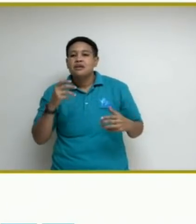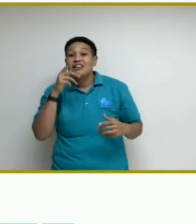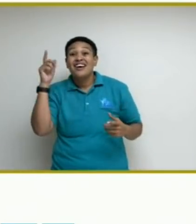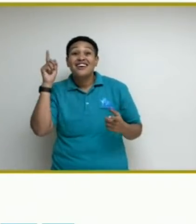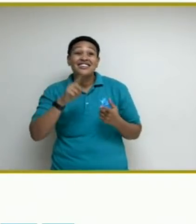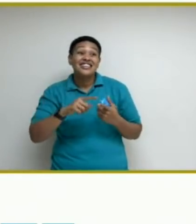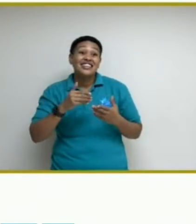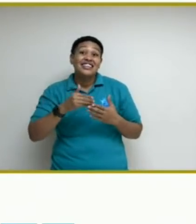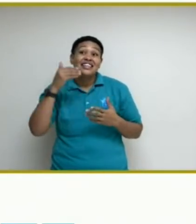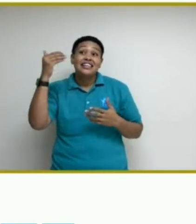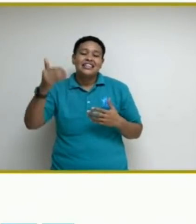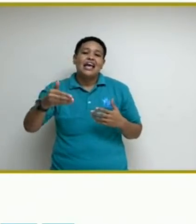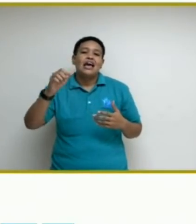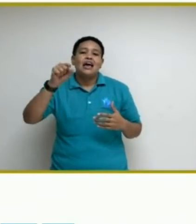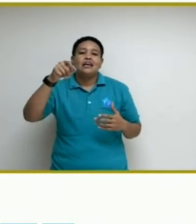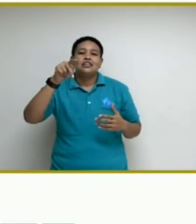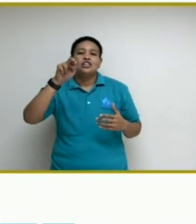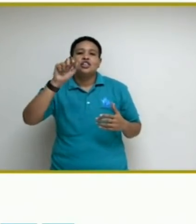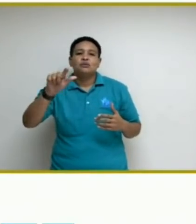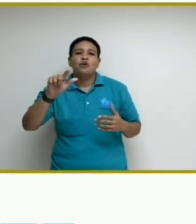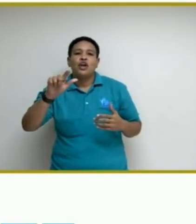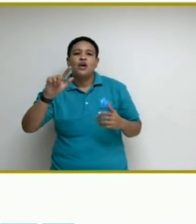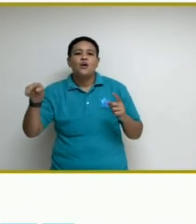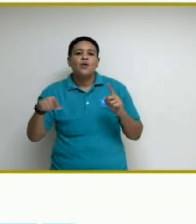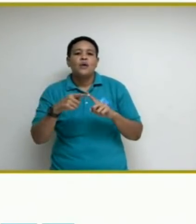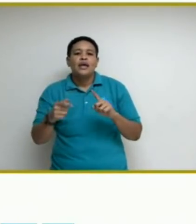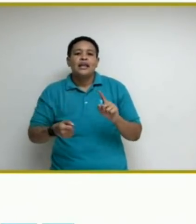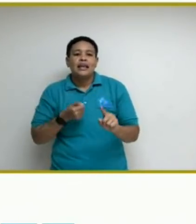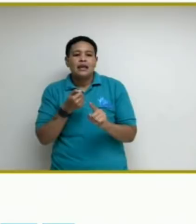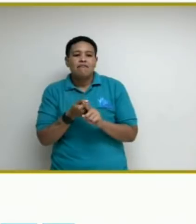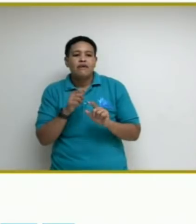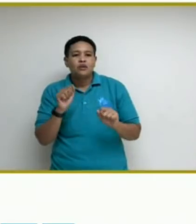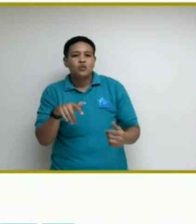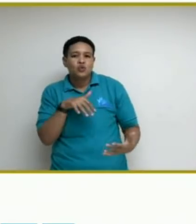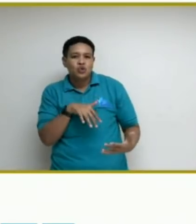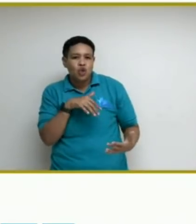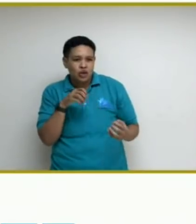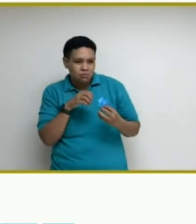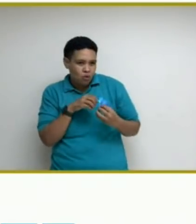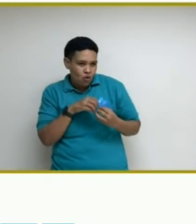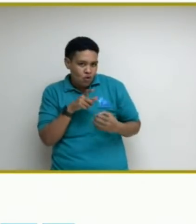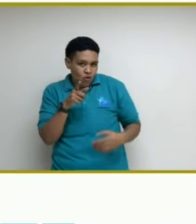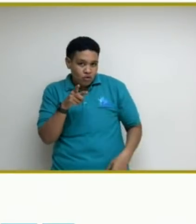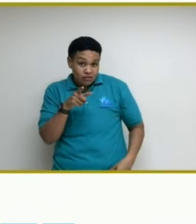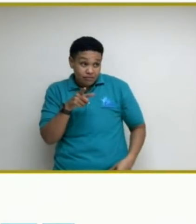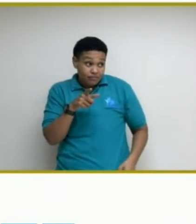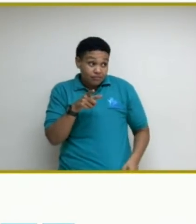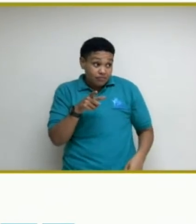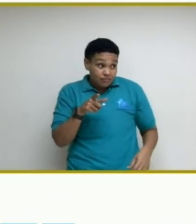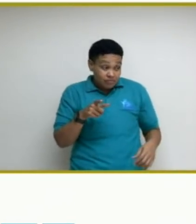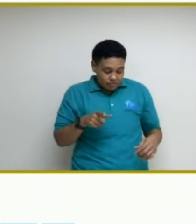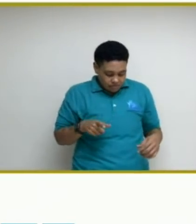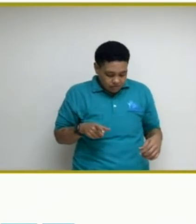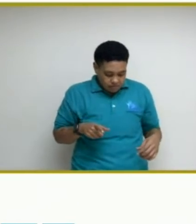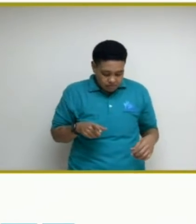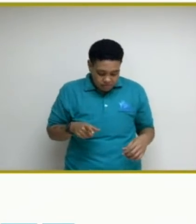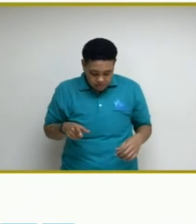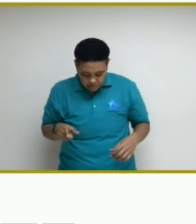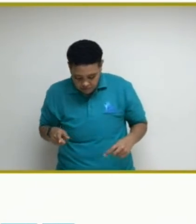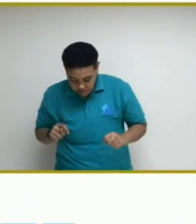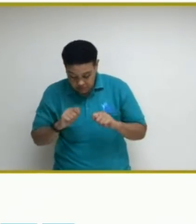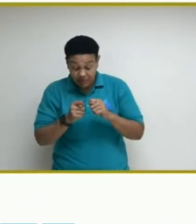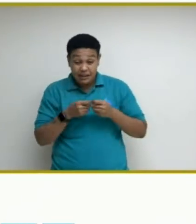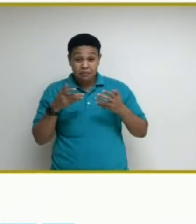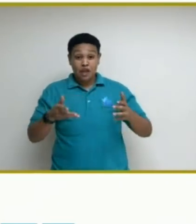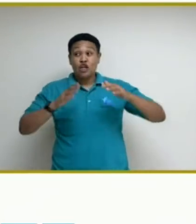next spring, when the effects could be studied a bit more. Have the team, or has the team here in